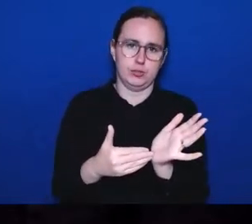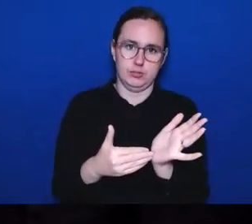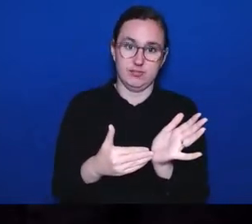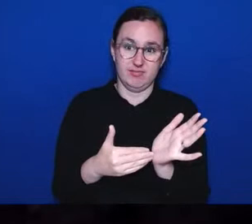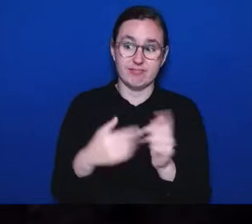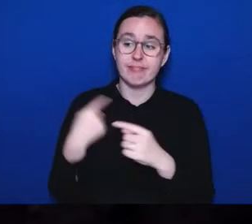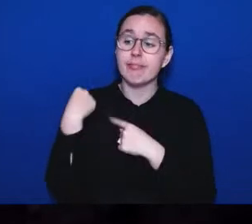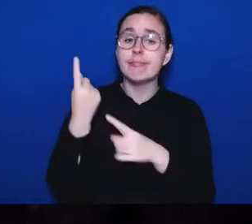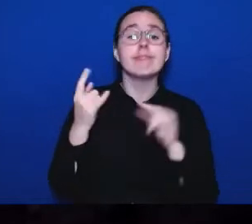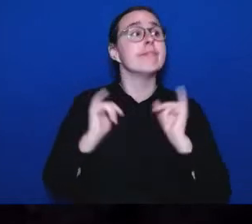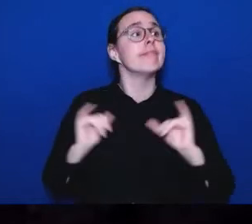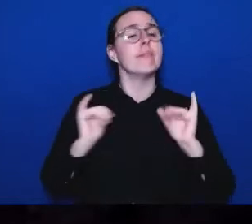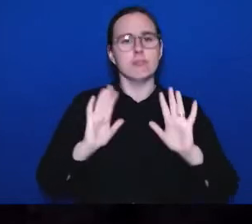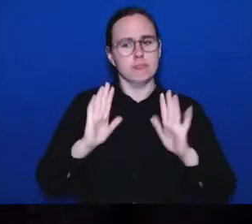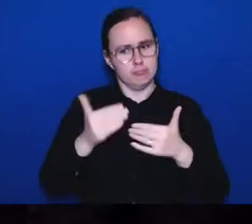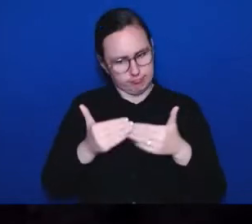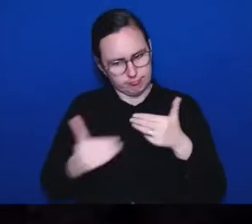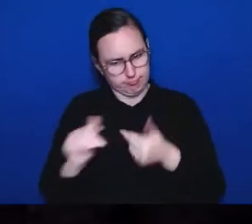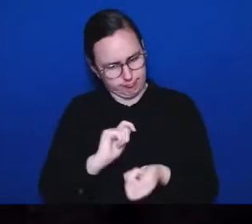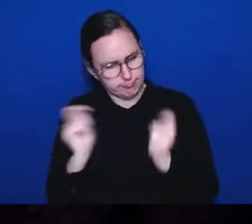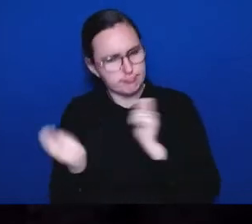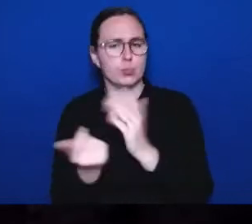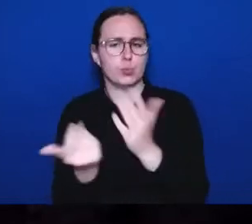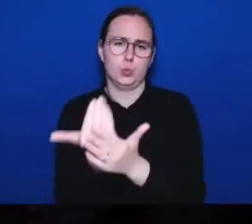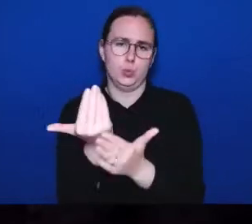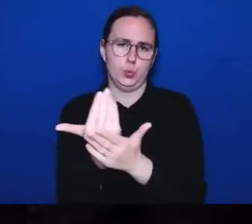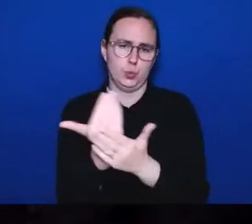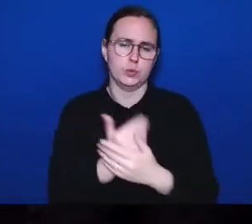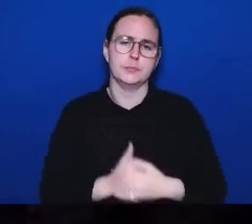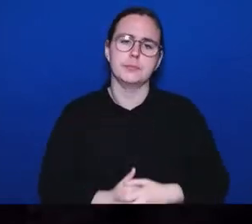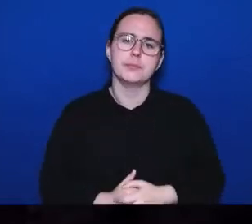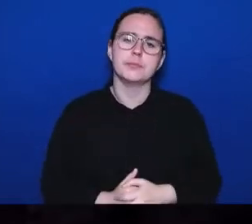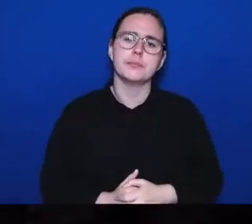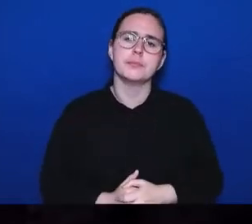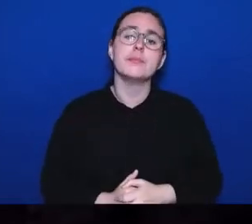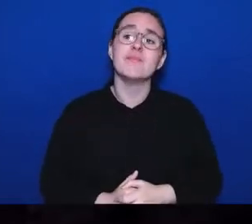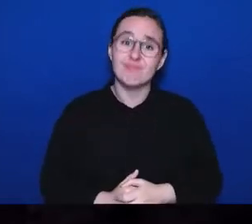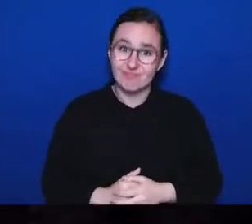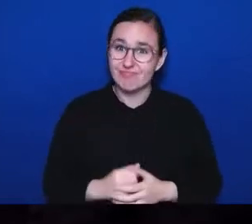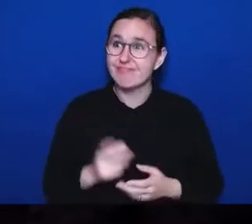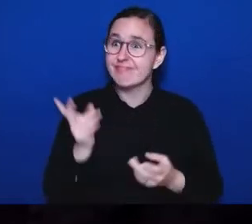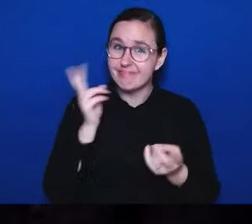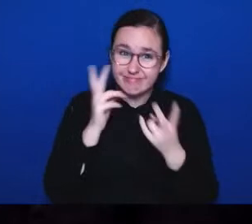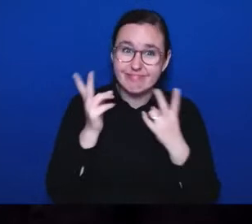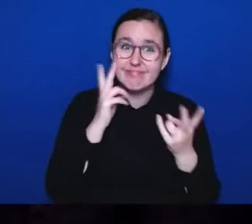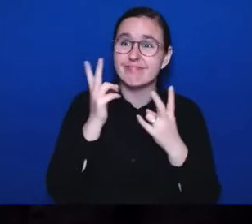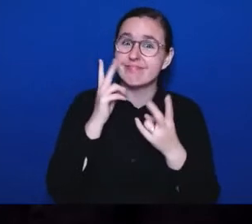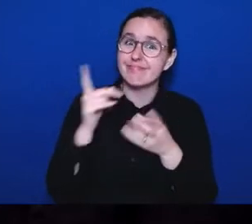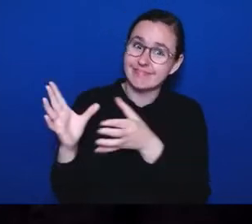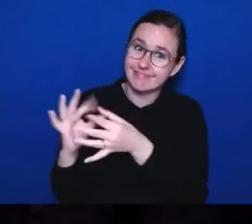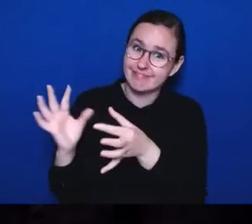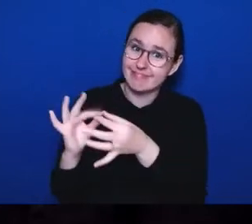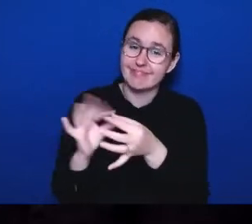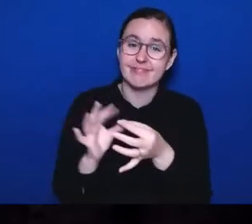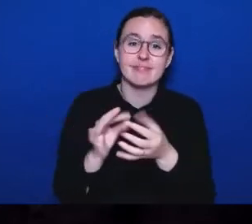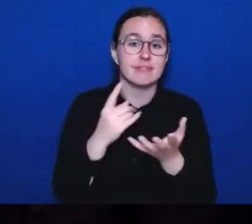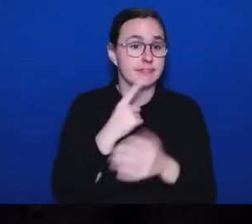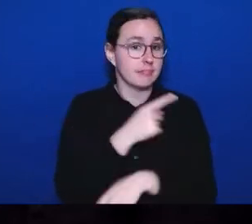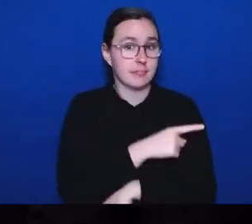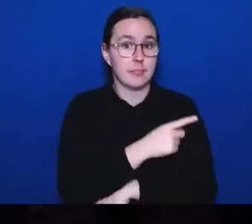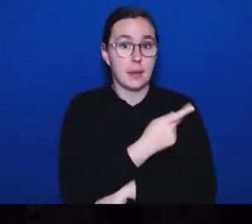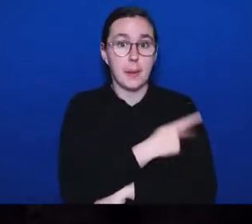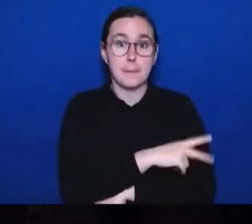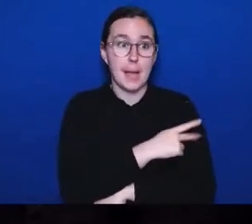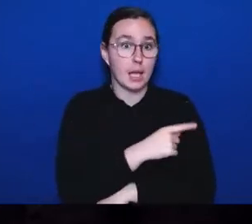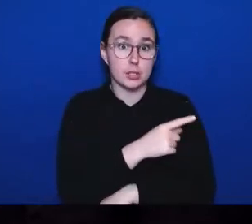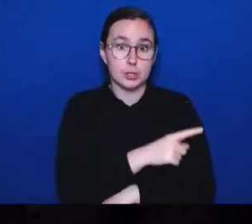that we've heard that the burdens and the one patient and one visit and one problem. And we're hoping that this support in